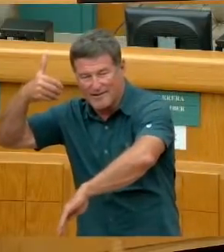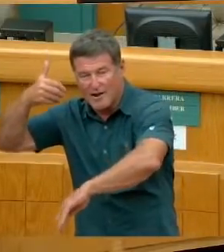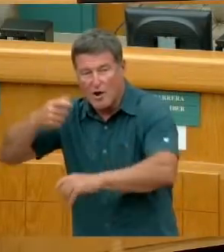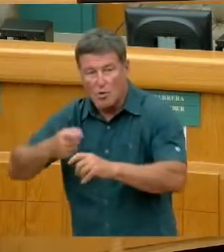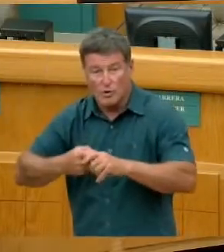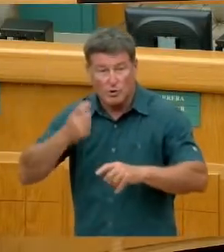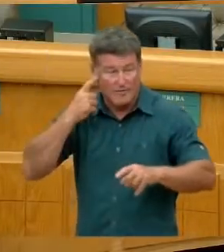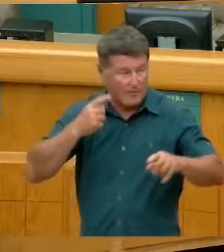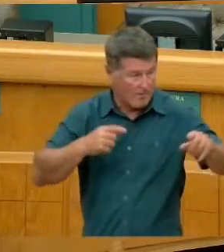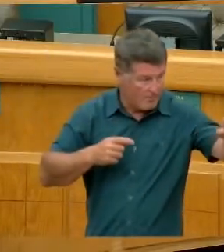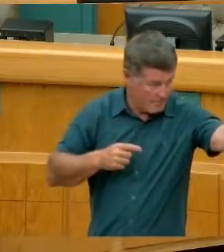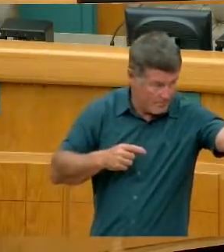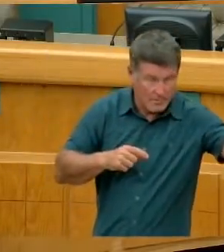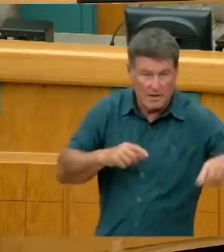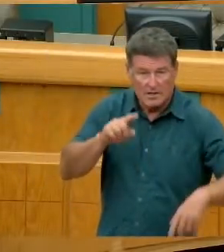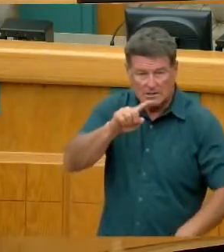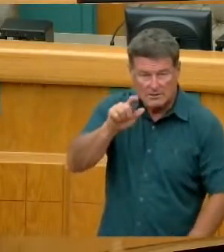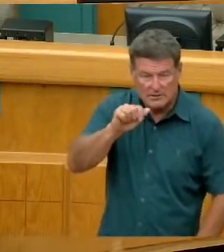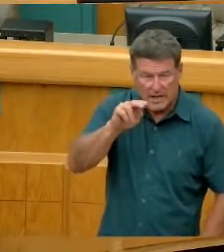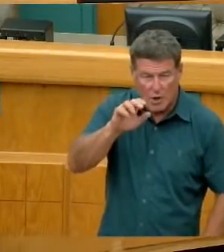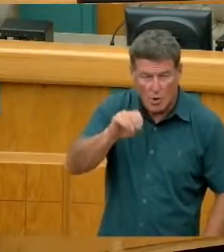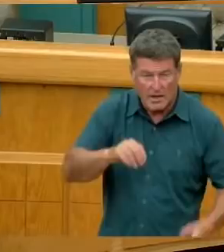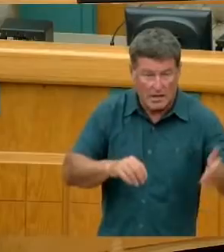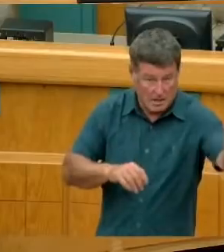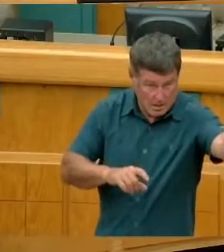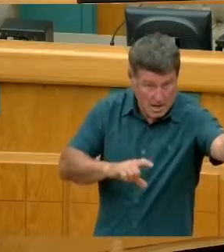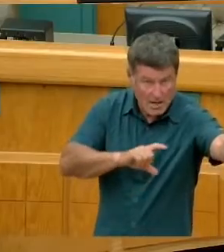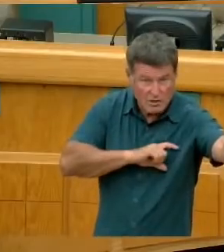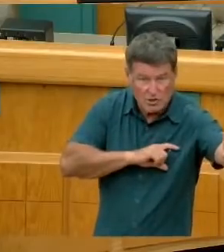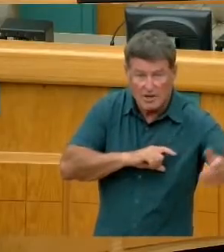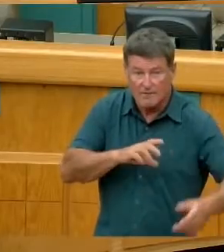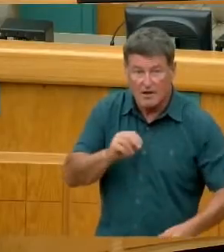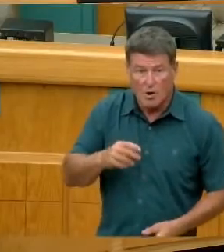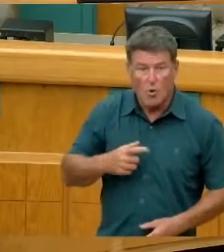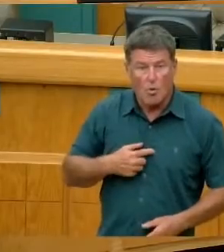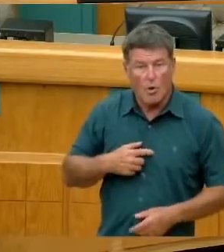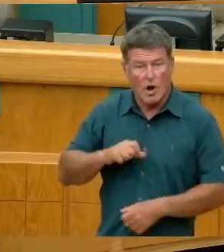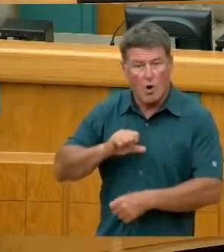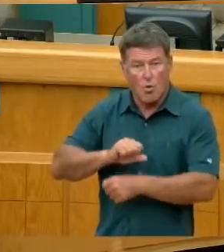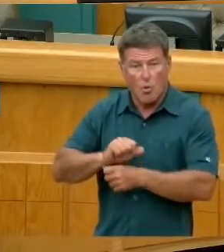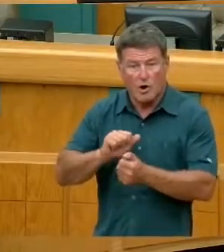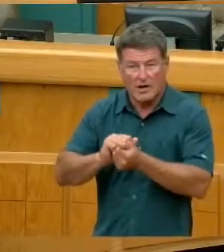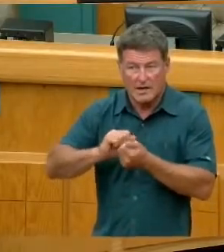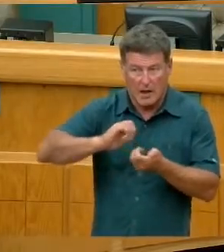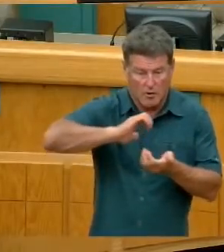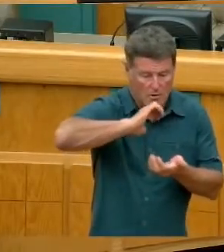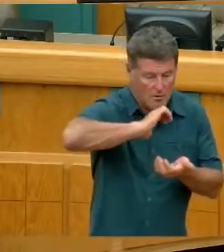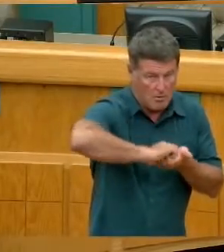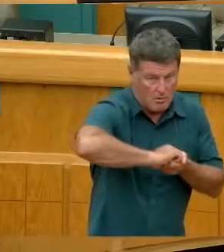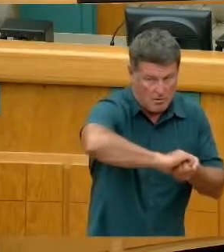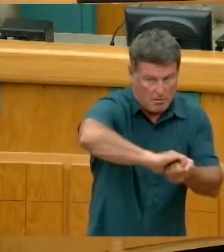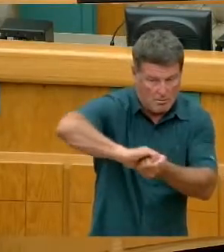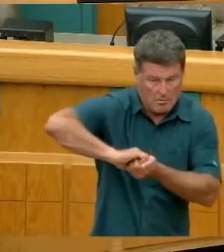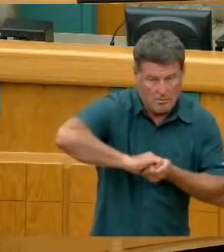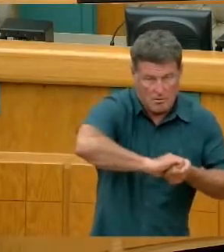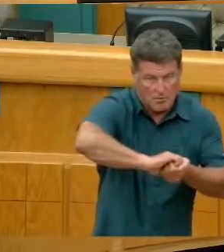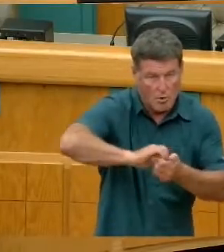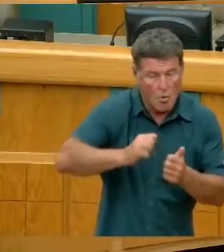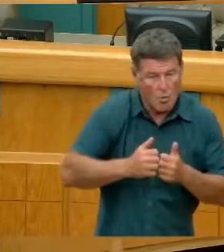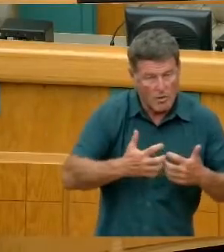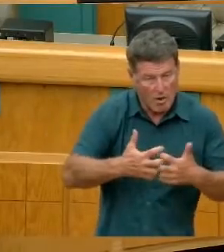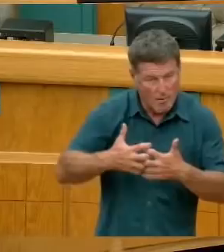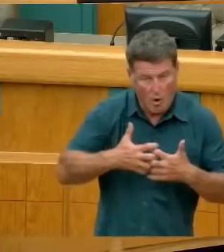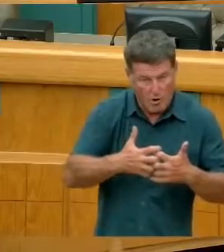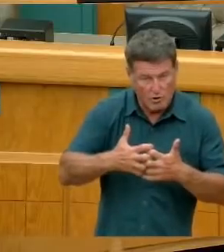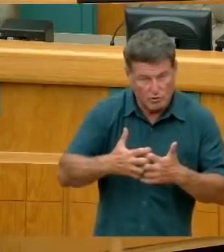Zanoni indicate that we are actively engaged with our partners as part of these ongoing